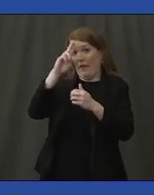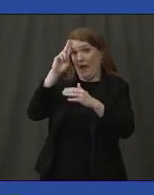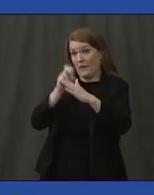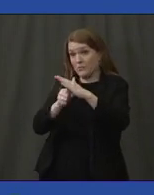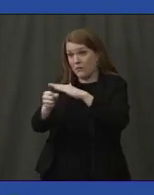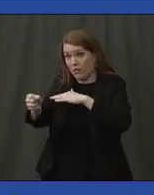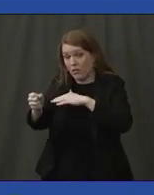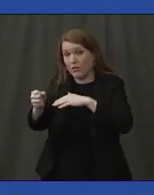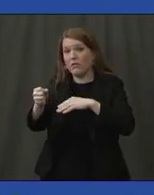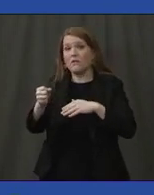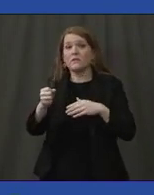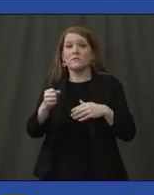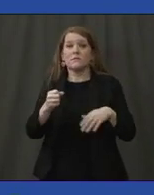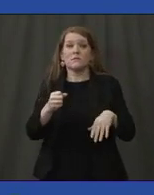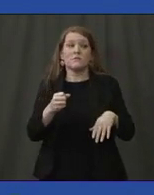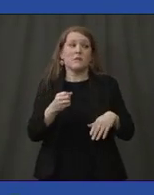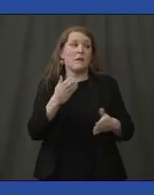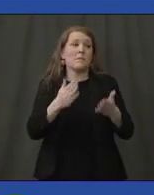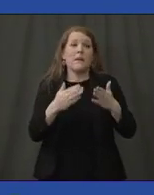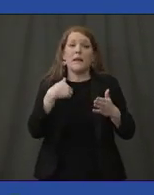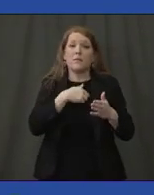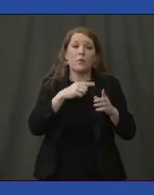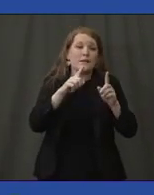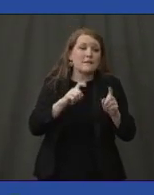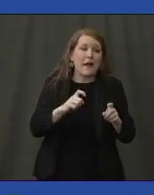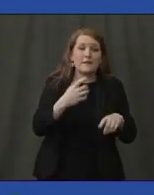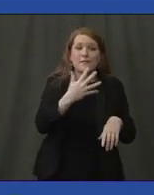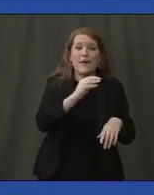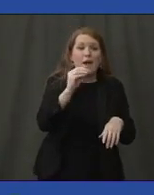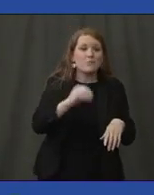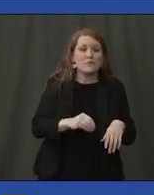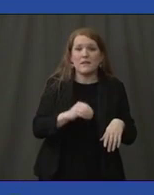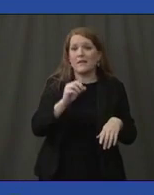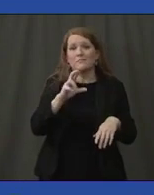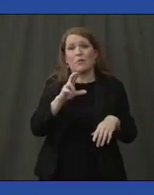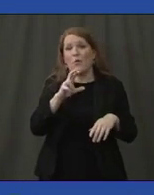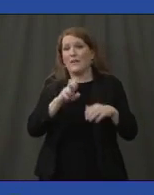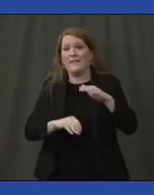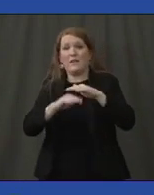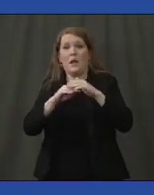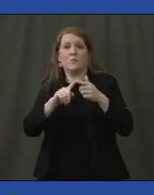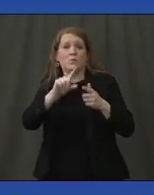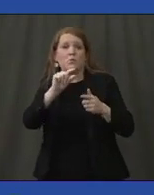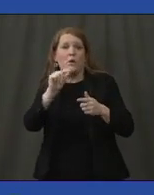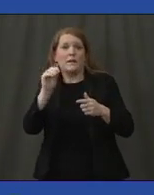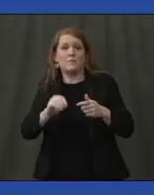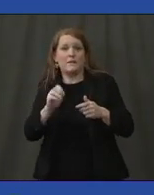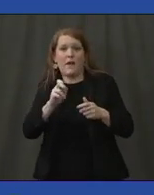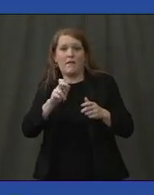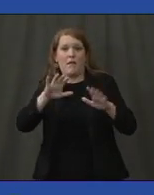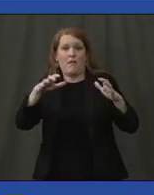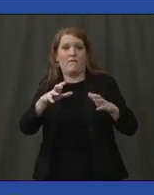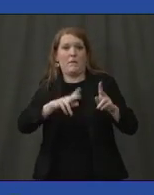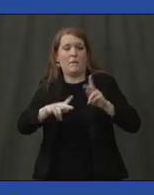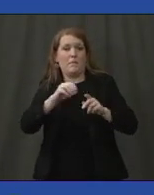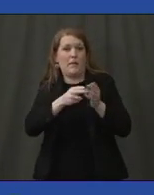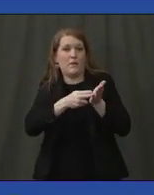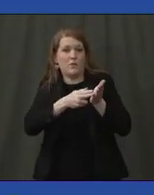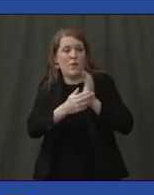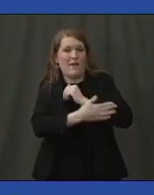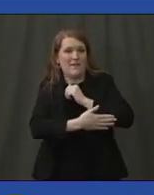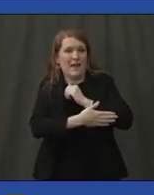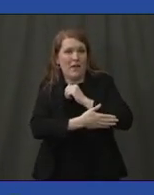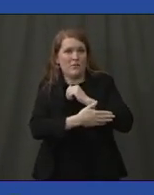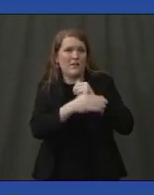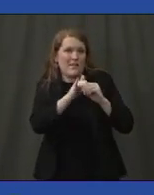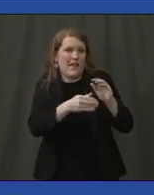only 5% of the folks or 20% of the people in, say, New Haven County,